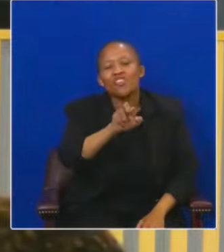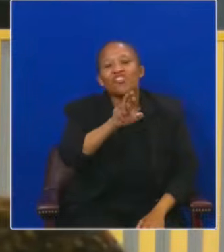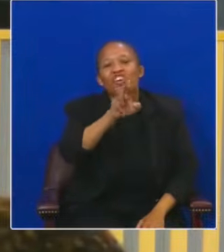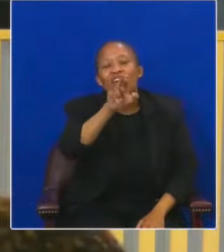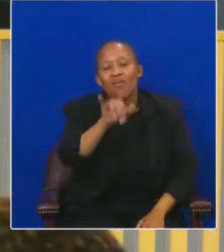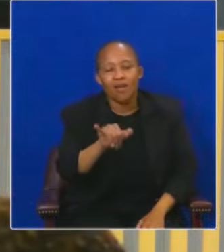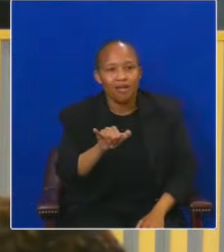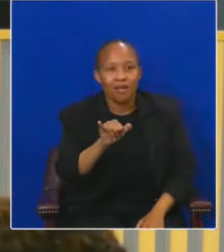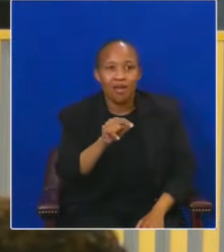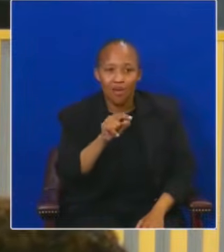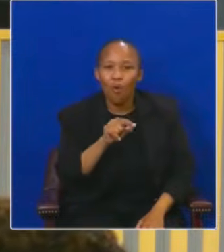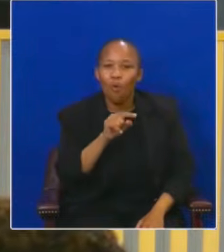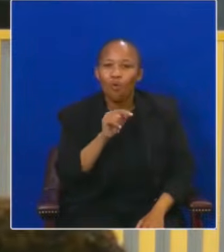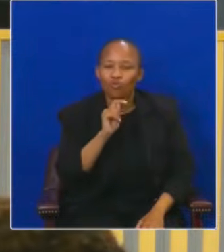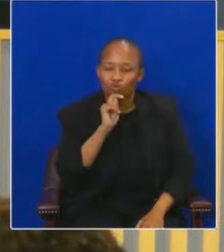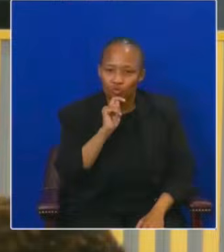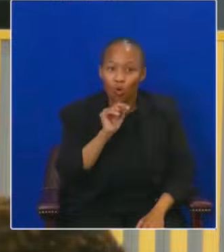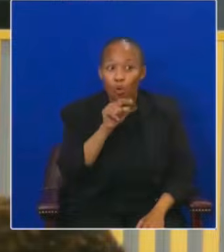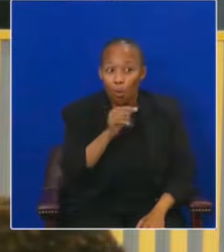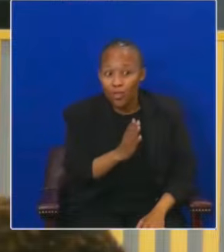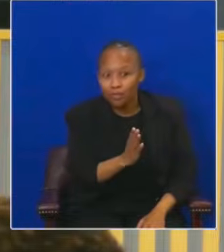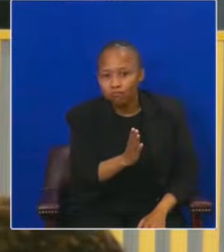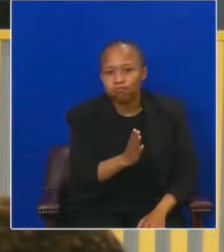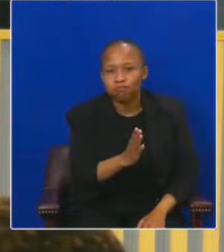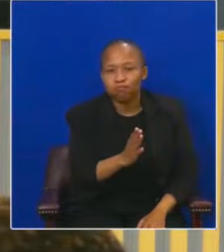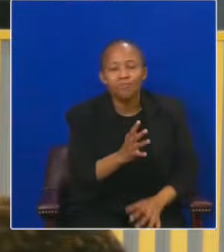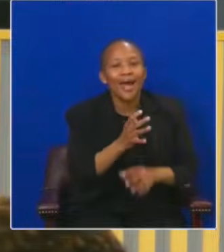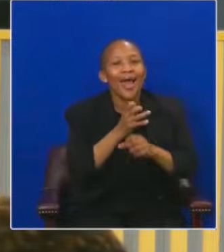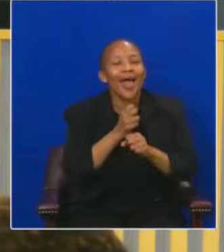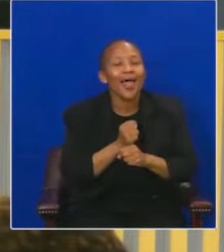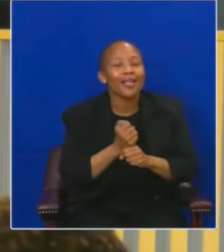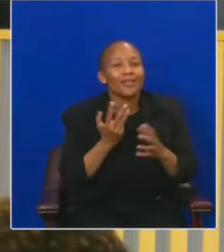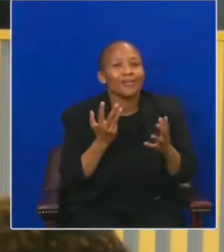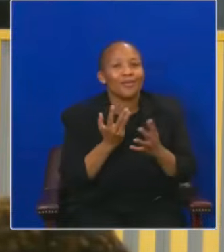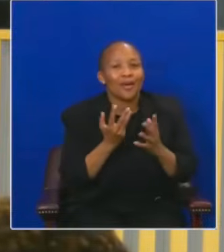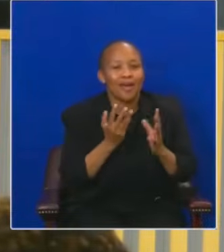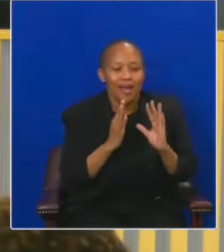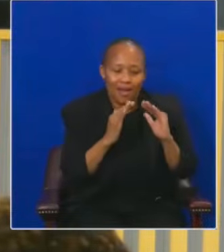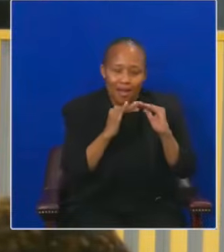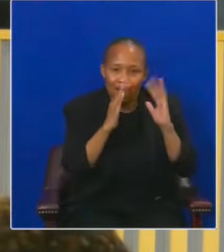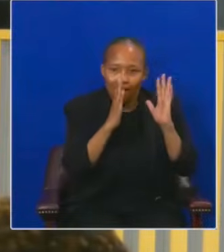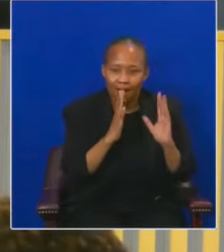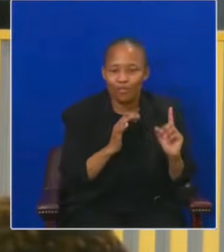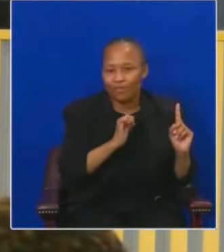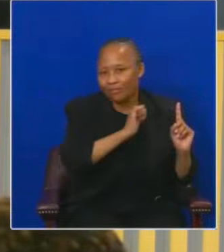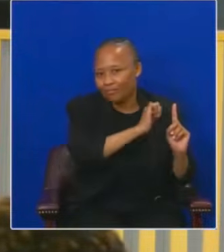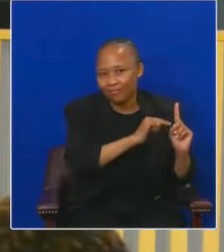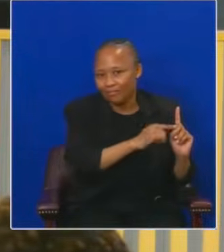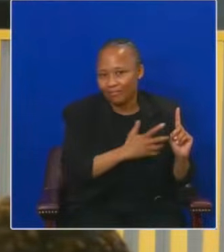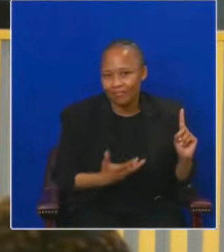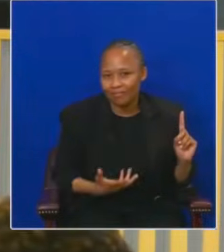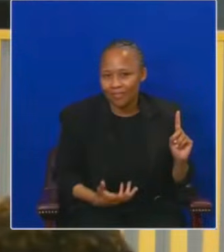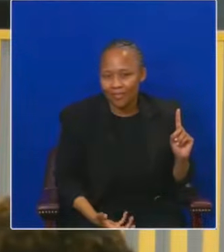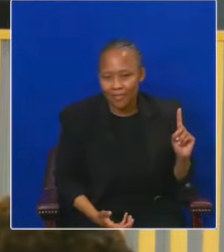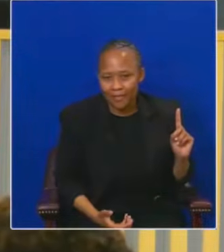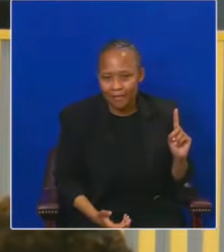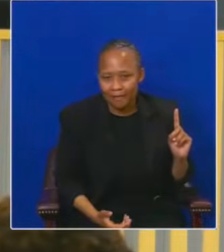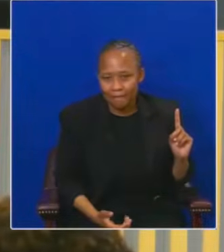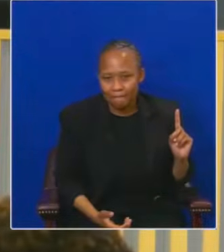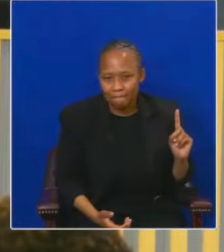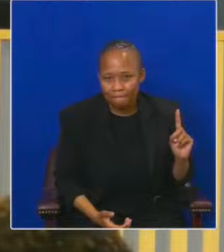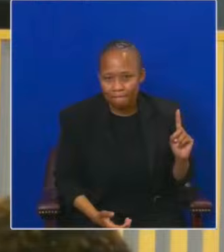was held at Mr. Madlanga's house. And the arrival of Given